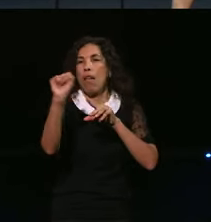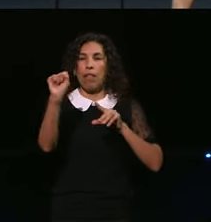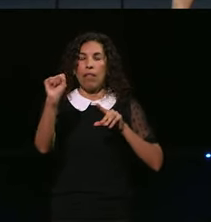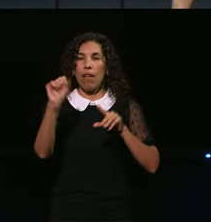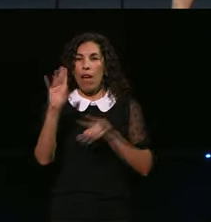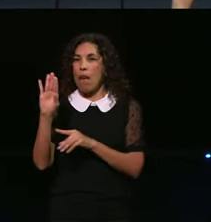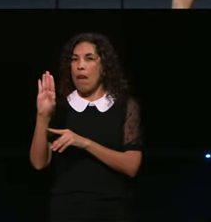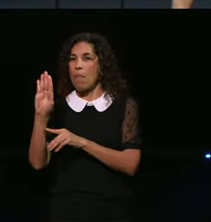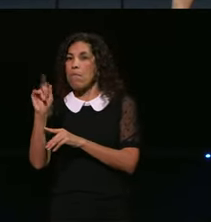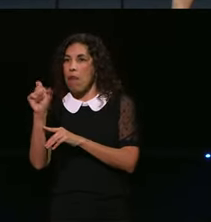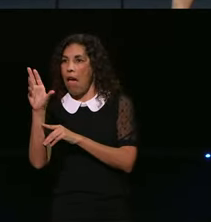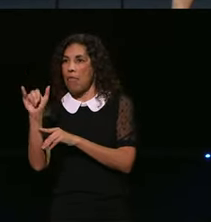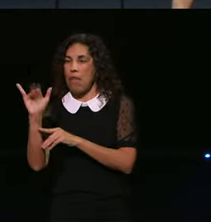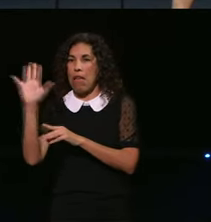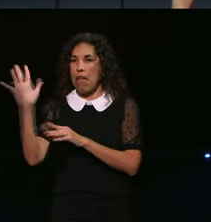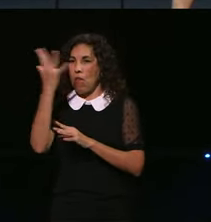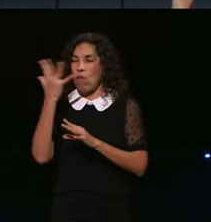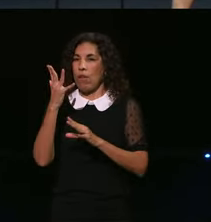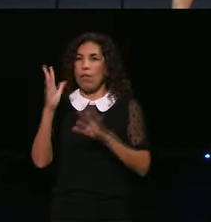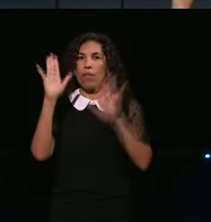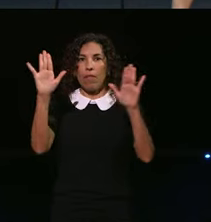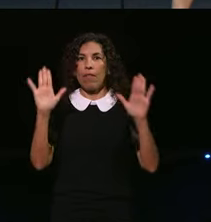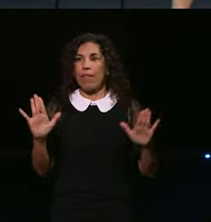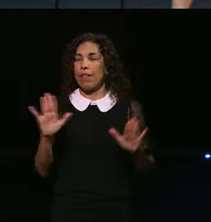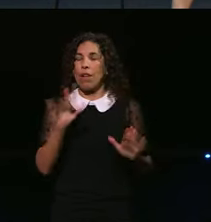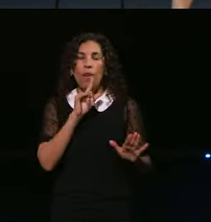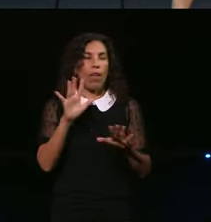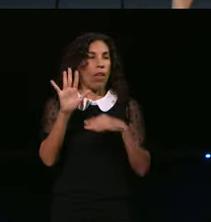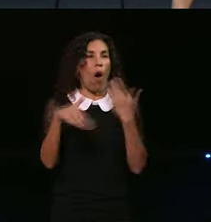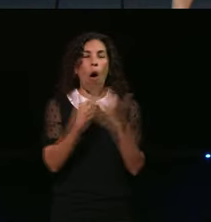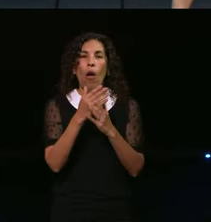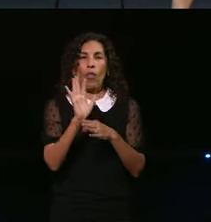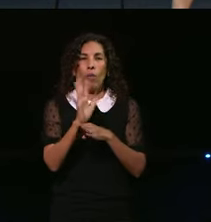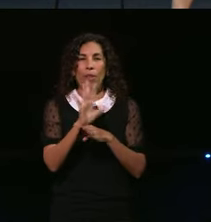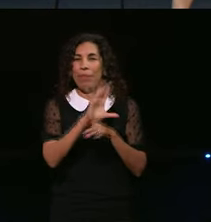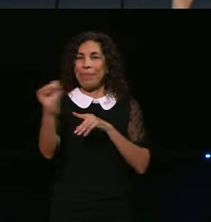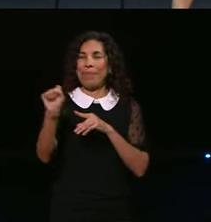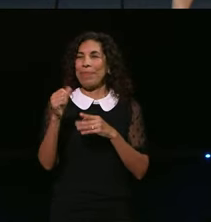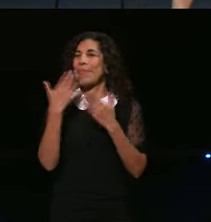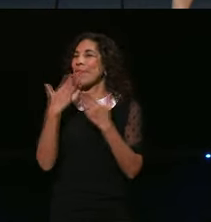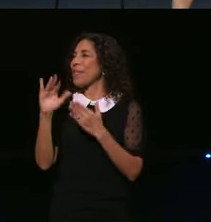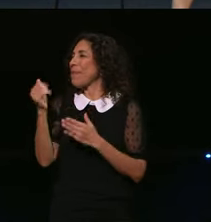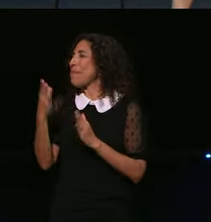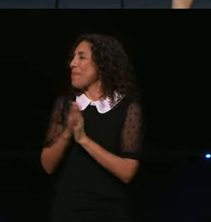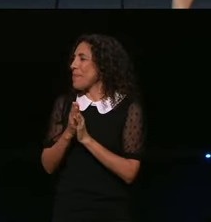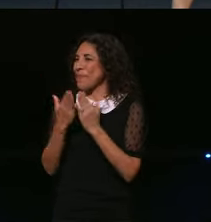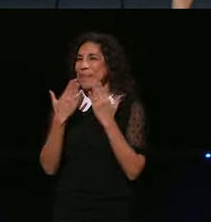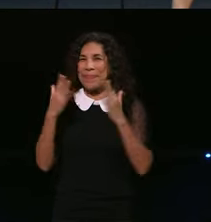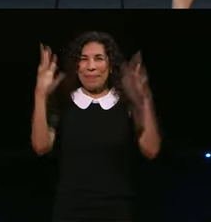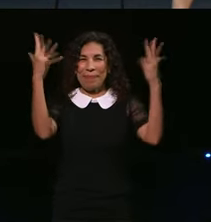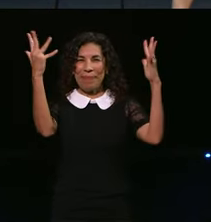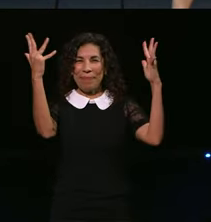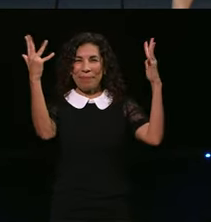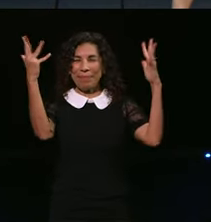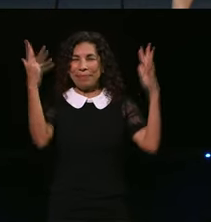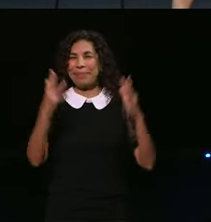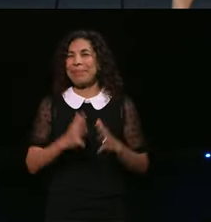know, Bradley's look is outstanding, but the whole movie was outstanding. So, good job. Thanks.